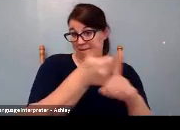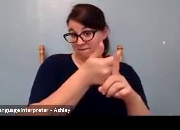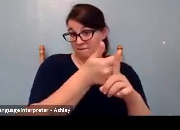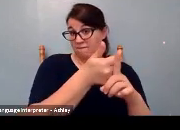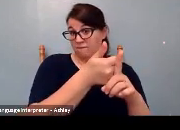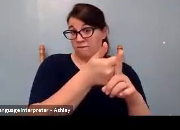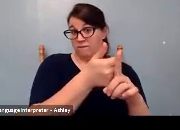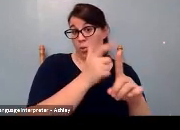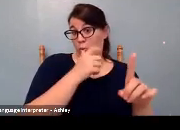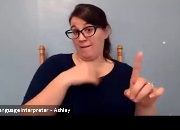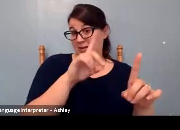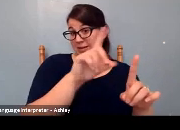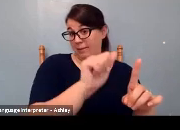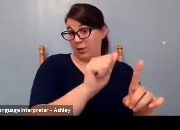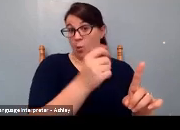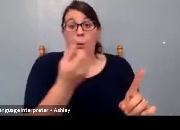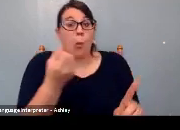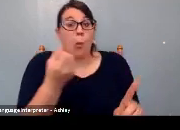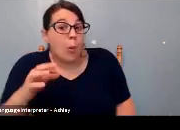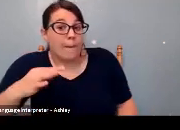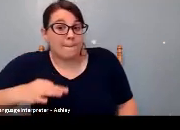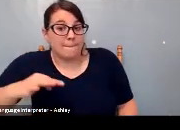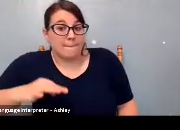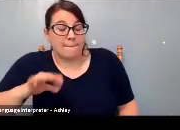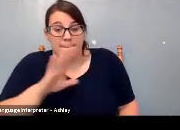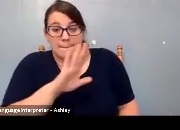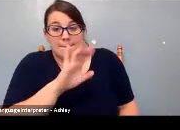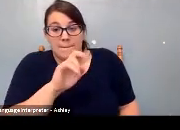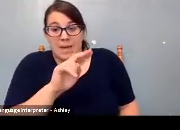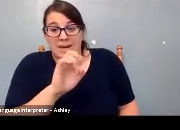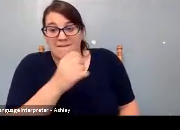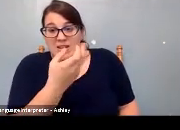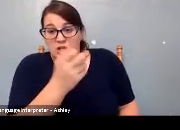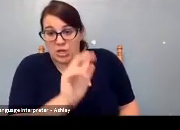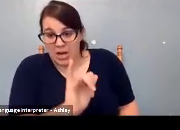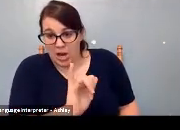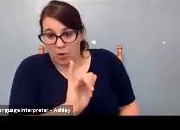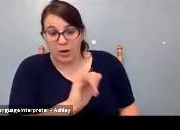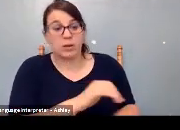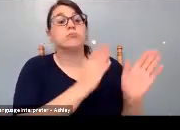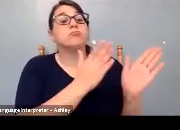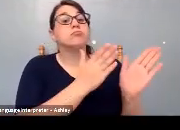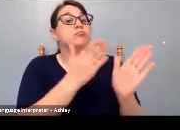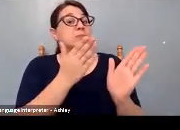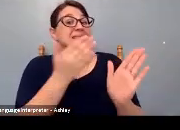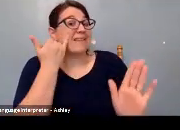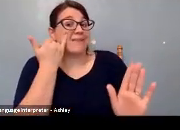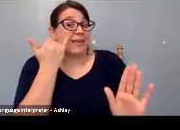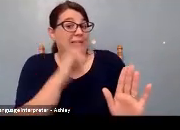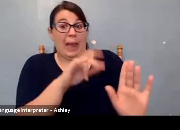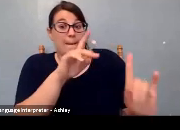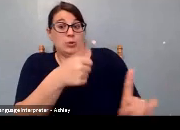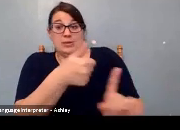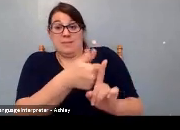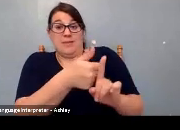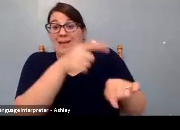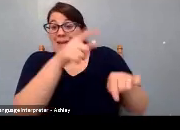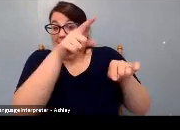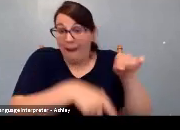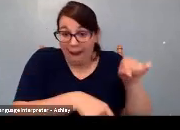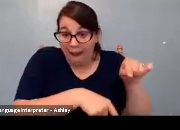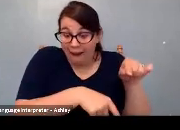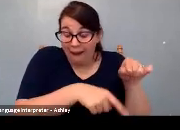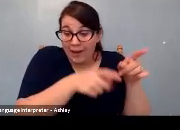a disability or the beneficiary, or if the individual is not able to open and manage the